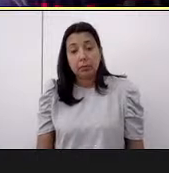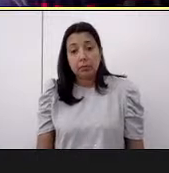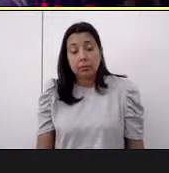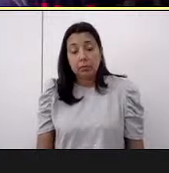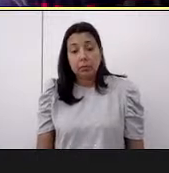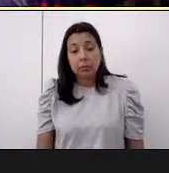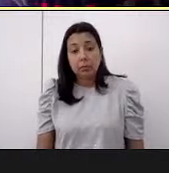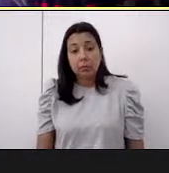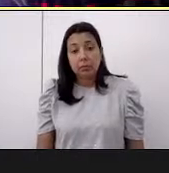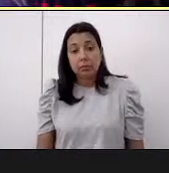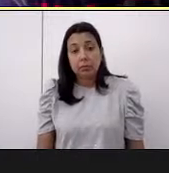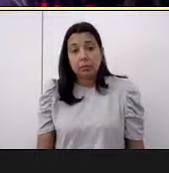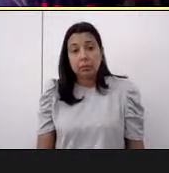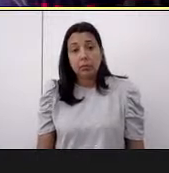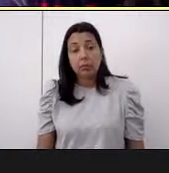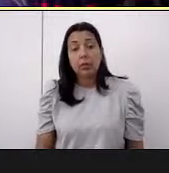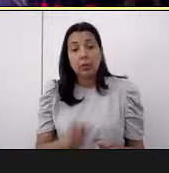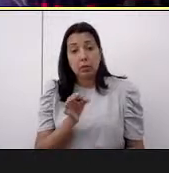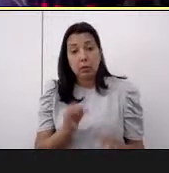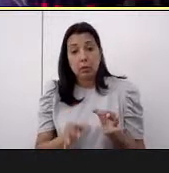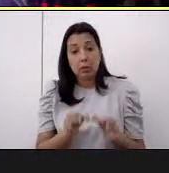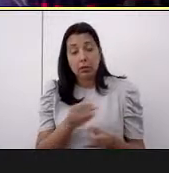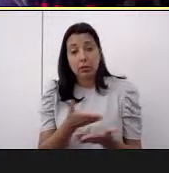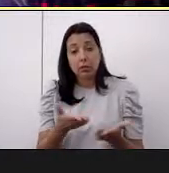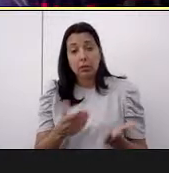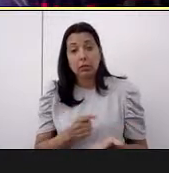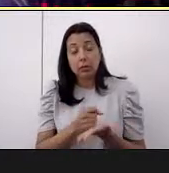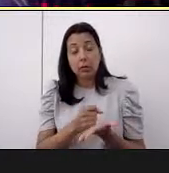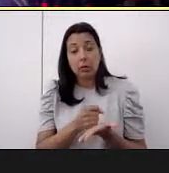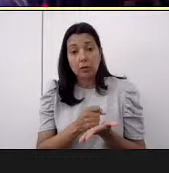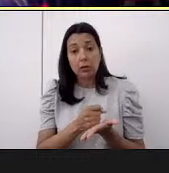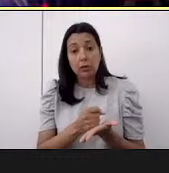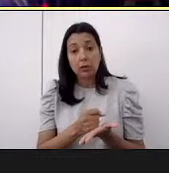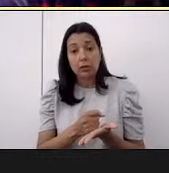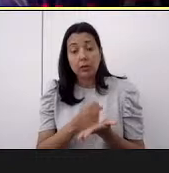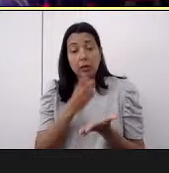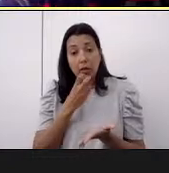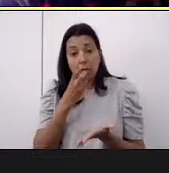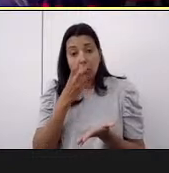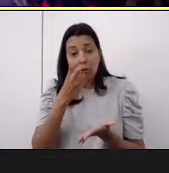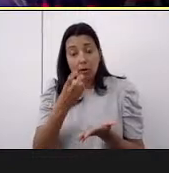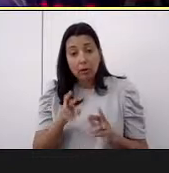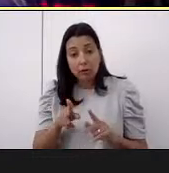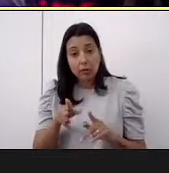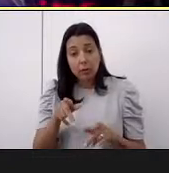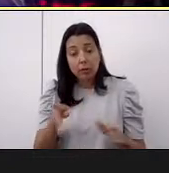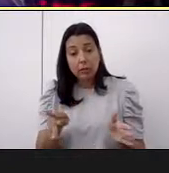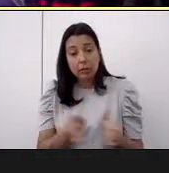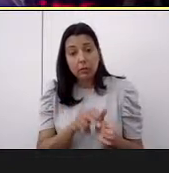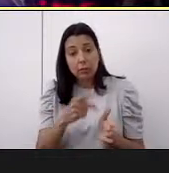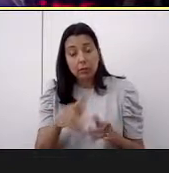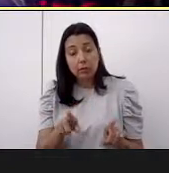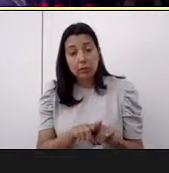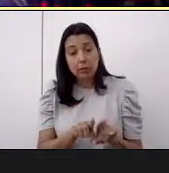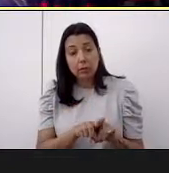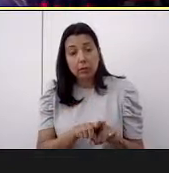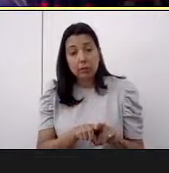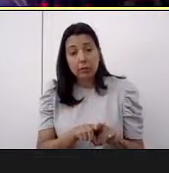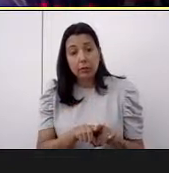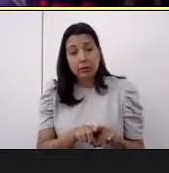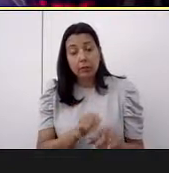Judicialization gives rise to a particular style of policymaking described as the politics of right.